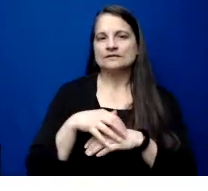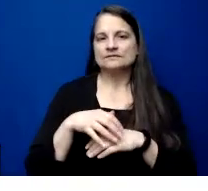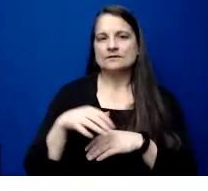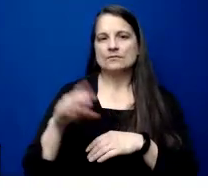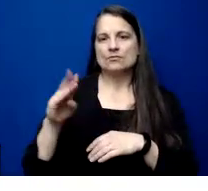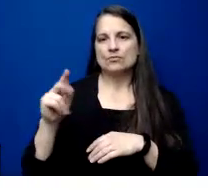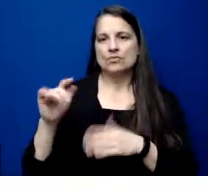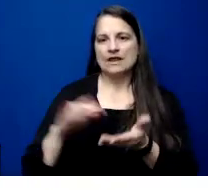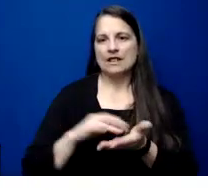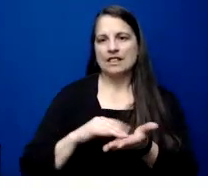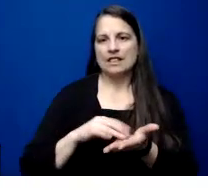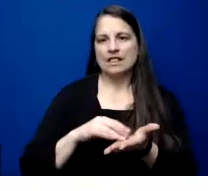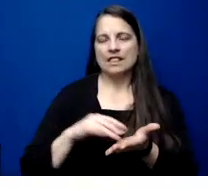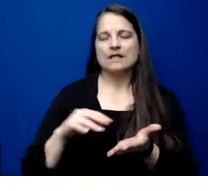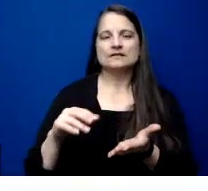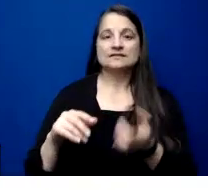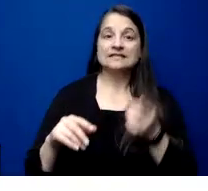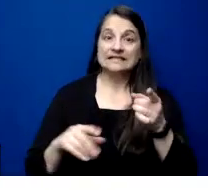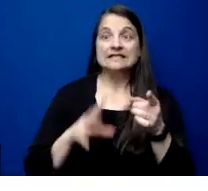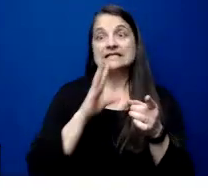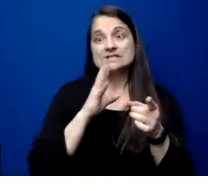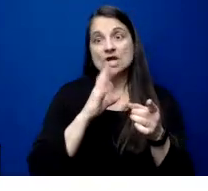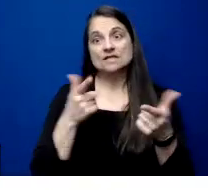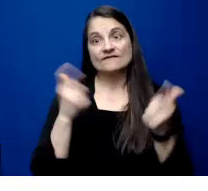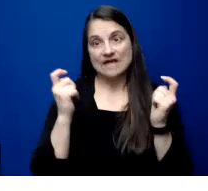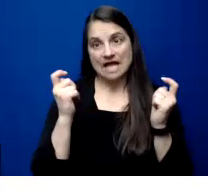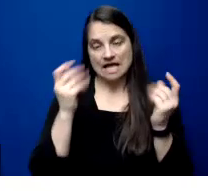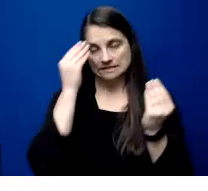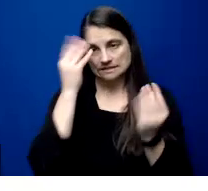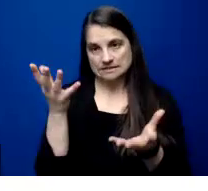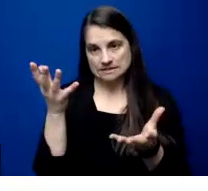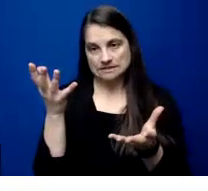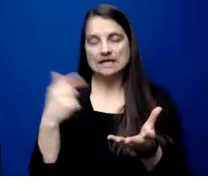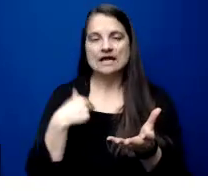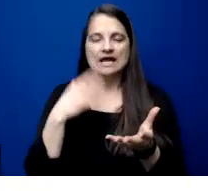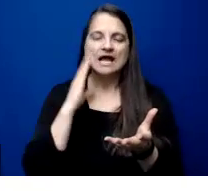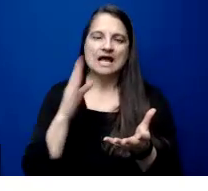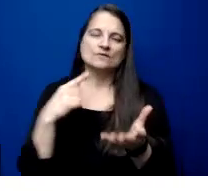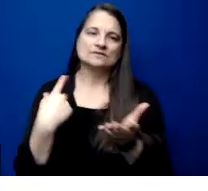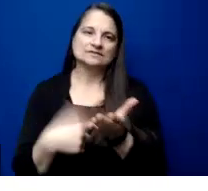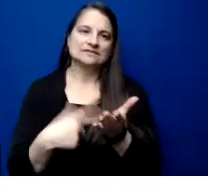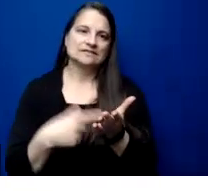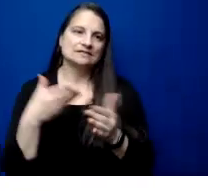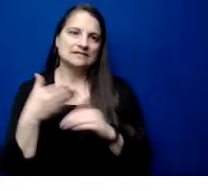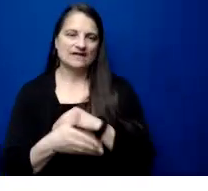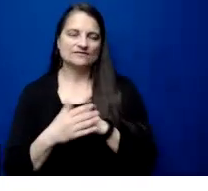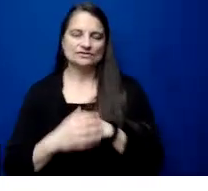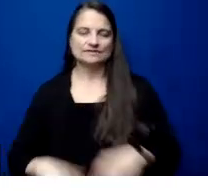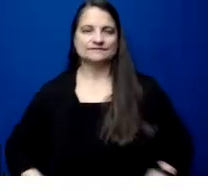talk pretty fast. And I will kind of go over a little bit of what he went over in the slide